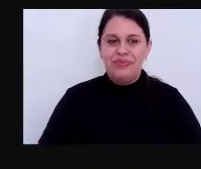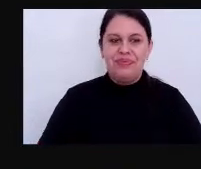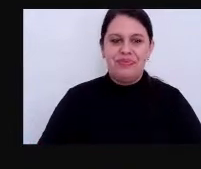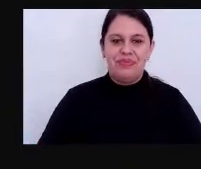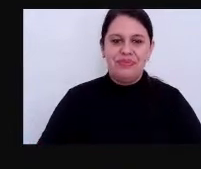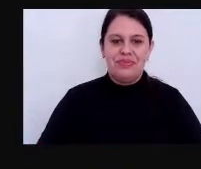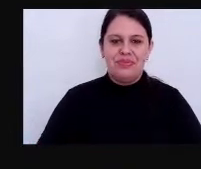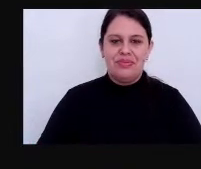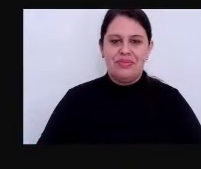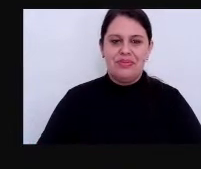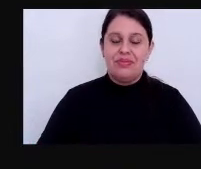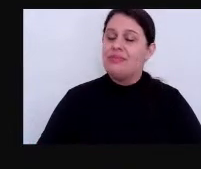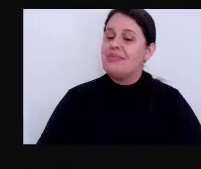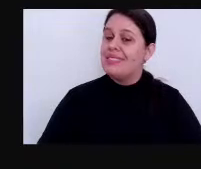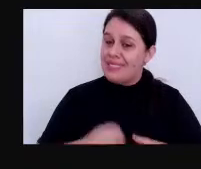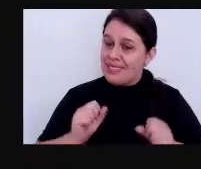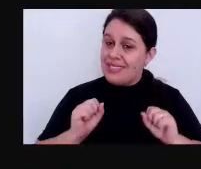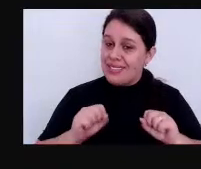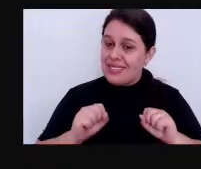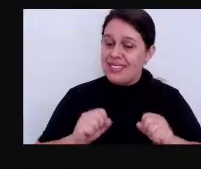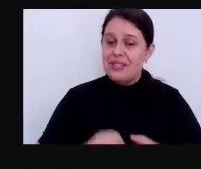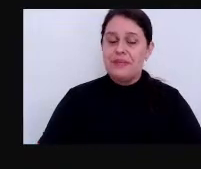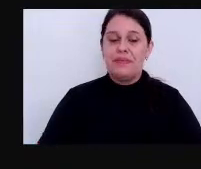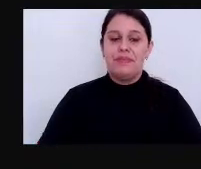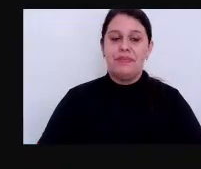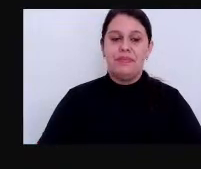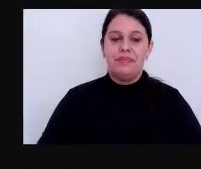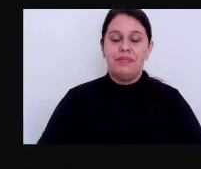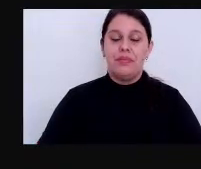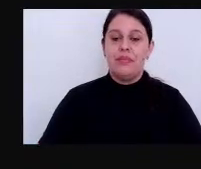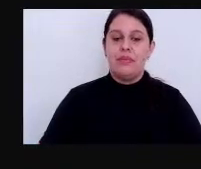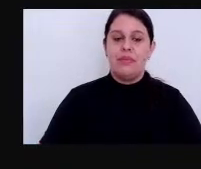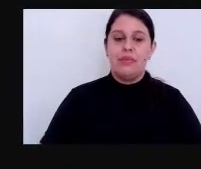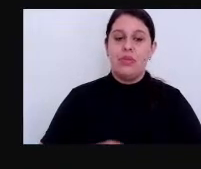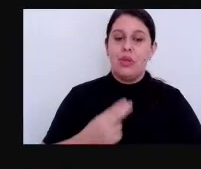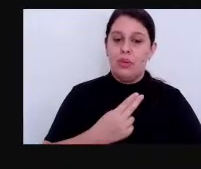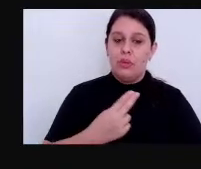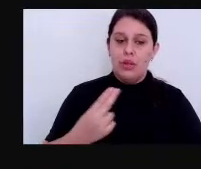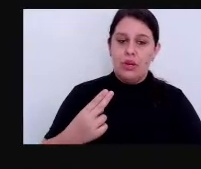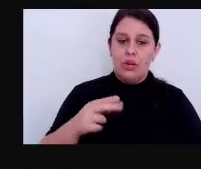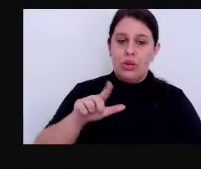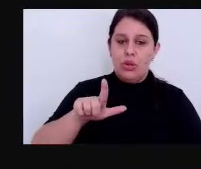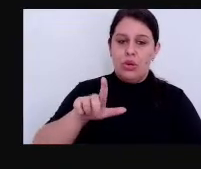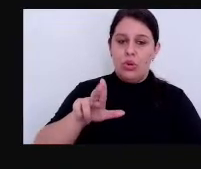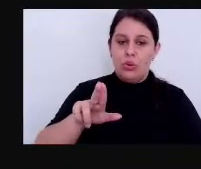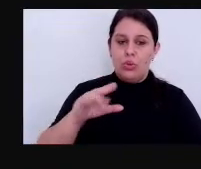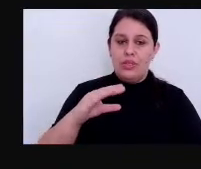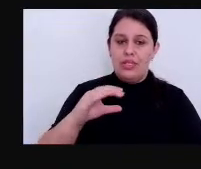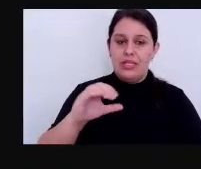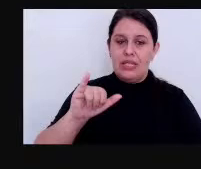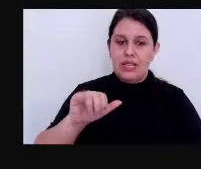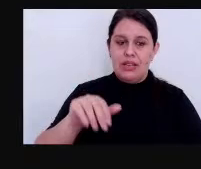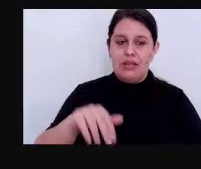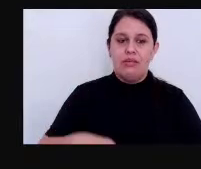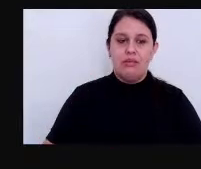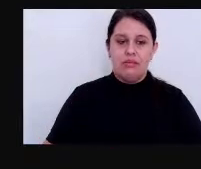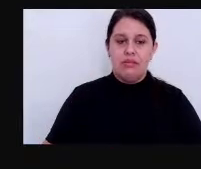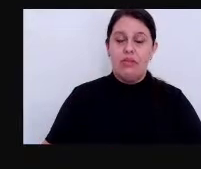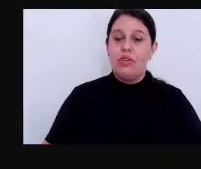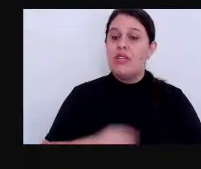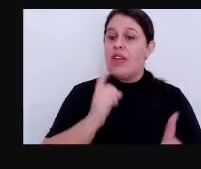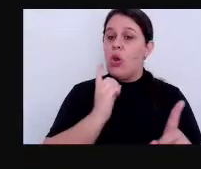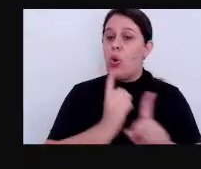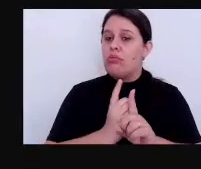Absolutely. I can be found on LinkedIn, Lucian Alexandrin. And so yeah, it's always a pleasure to engage with teachers,